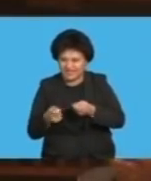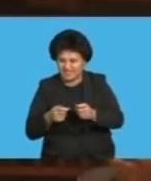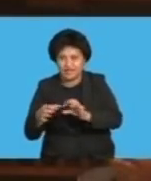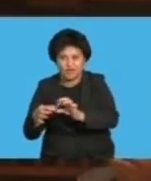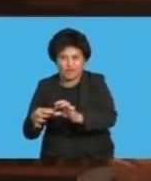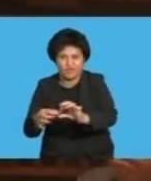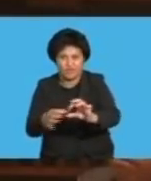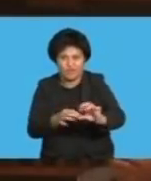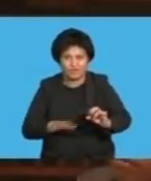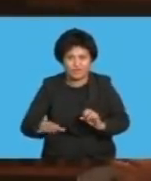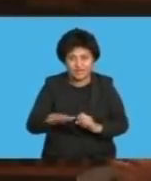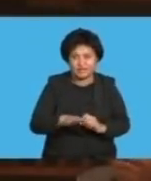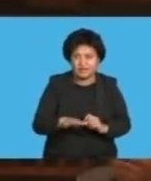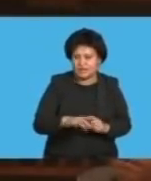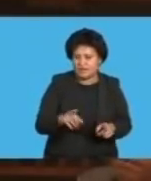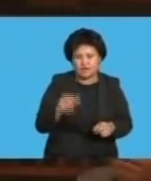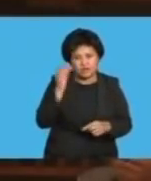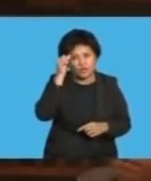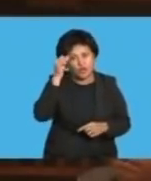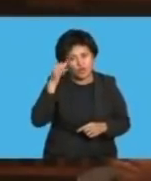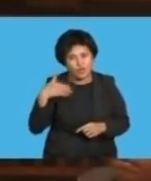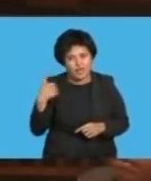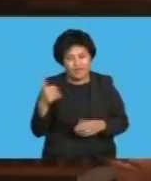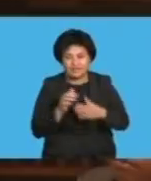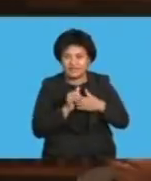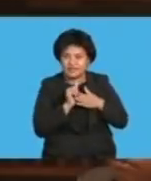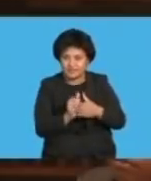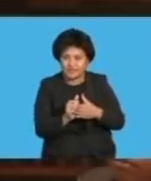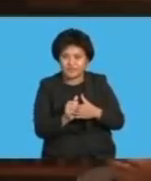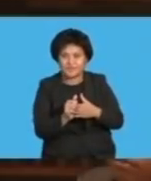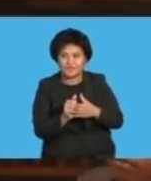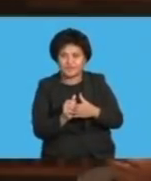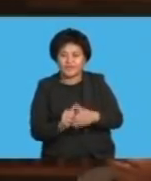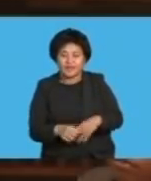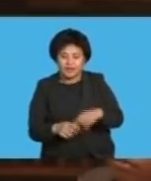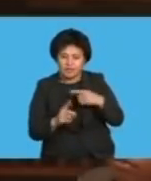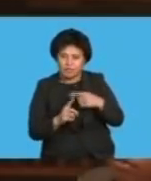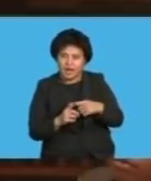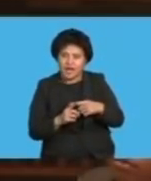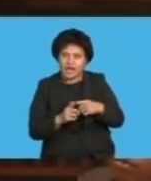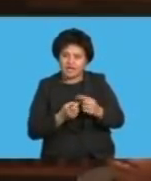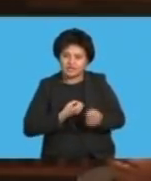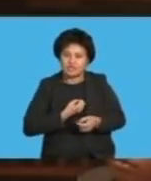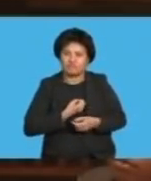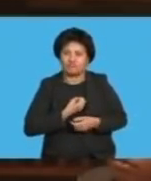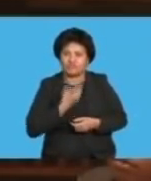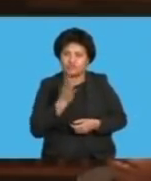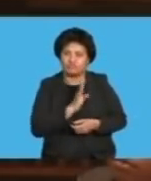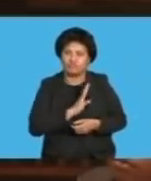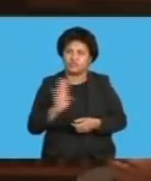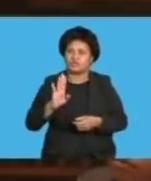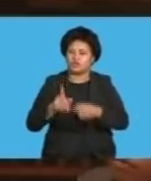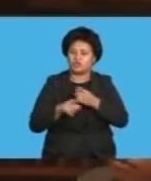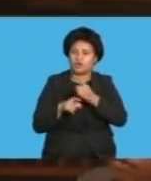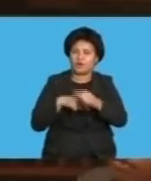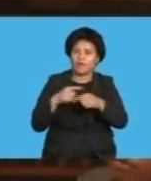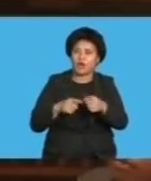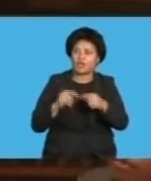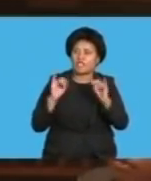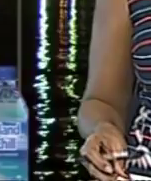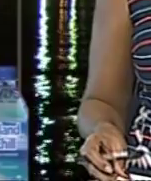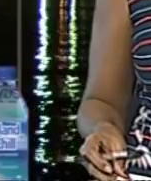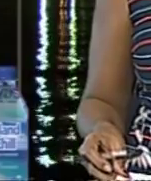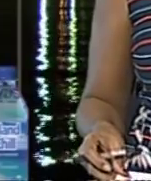represent, and are able to bring up these issues to municipal level and even to government